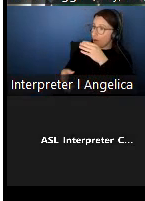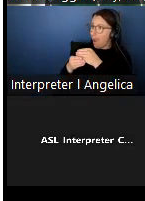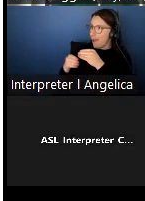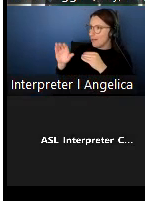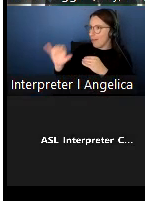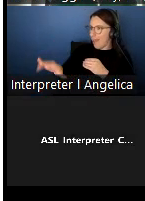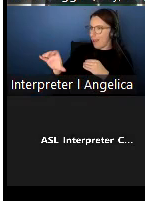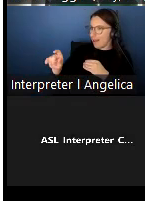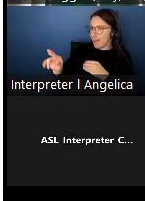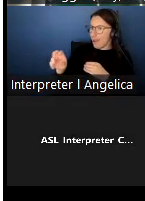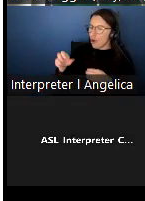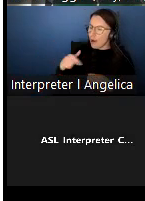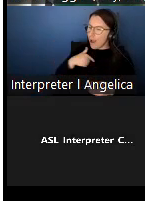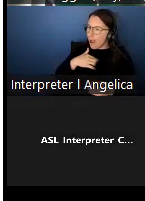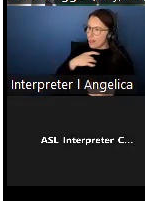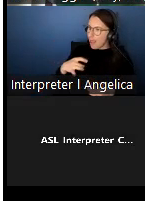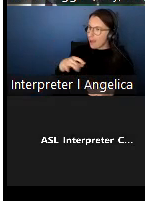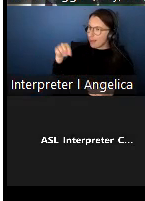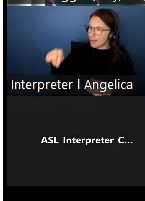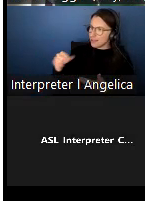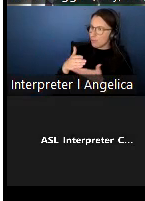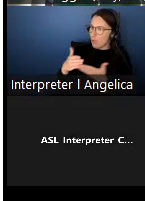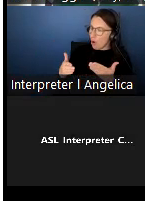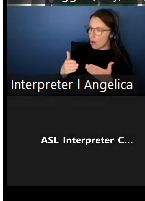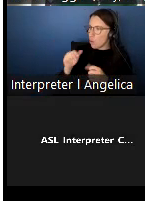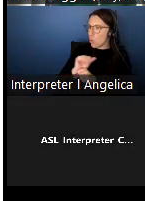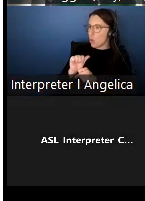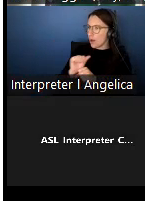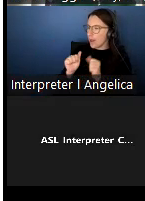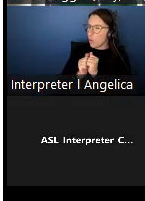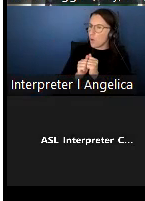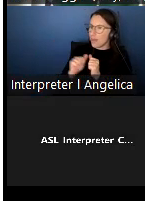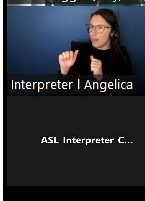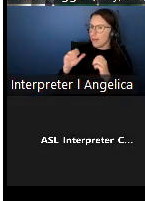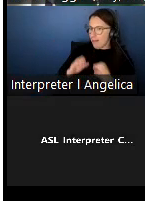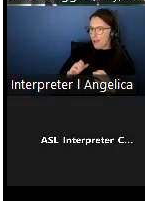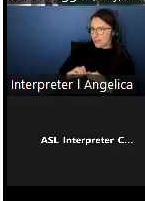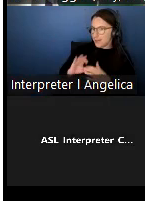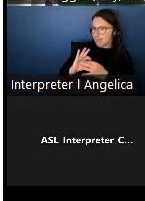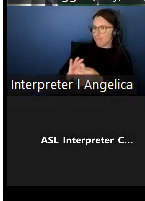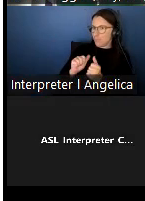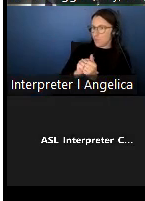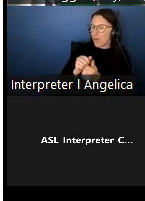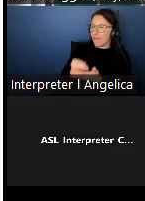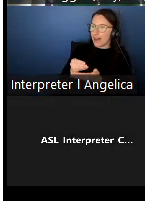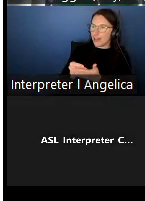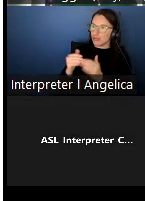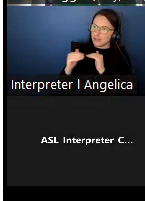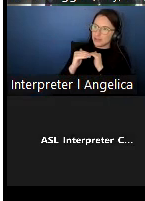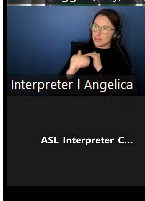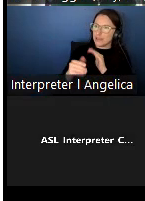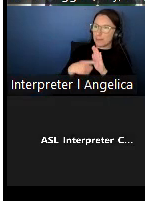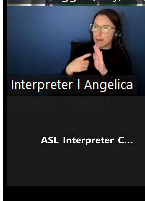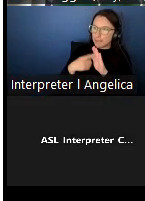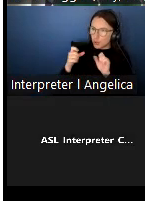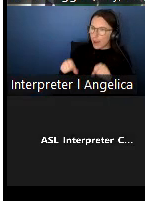really like this aspect of working with clients around financial stability. Sometimes you can just tell them what partnerships you